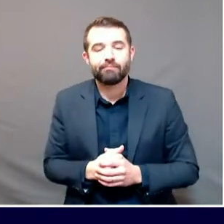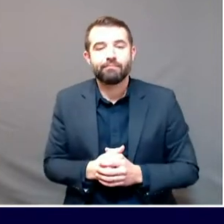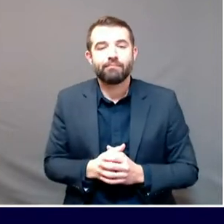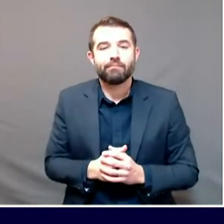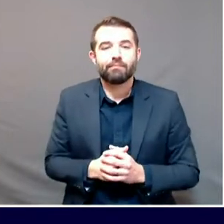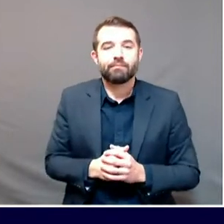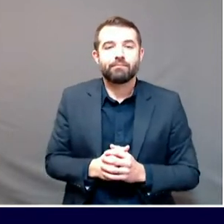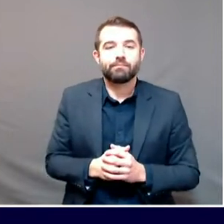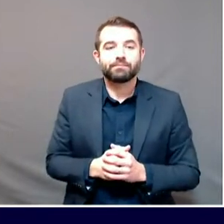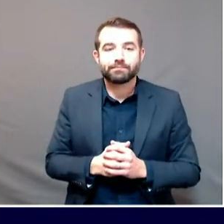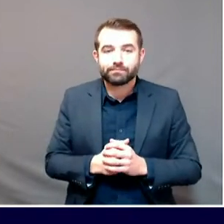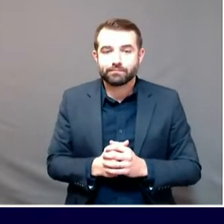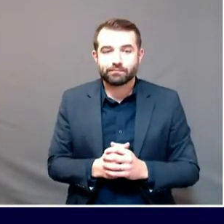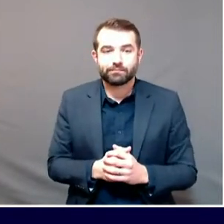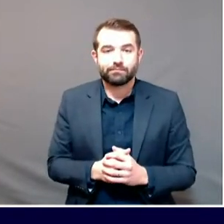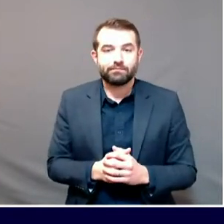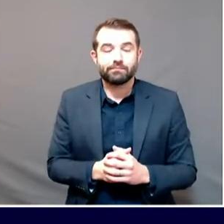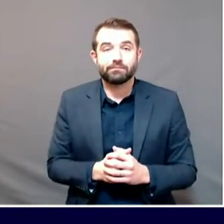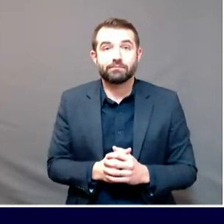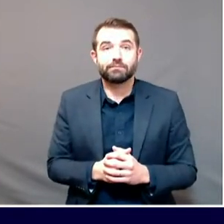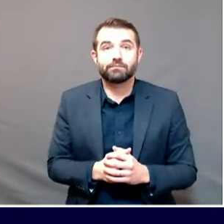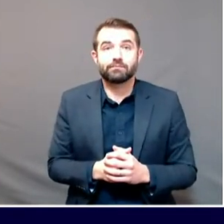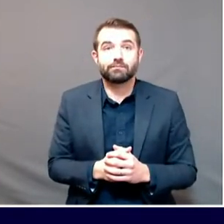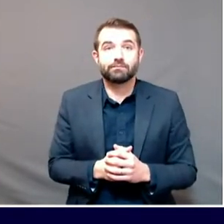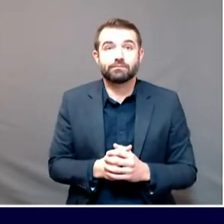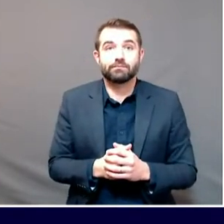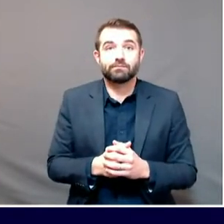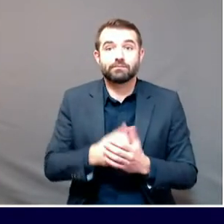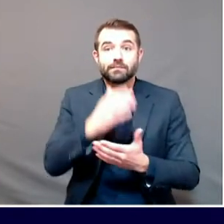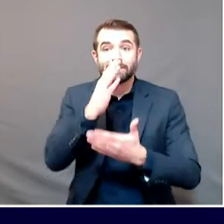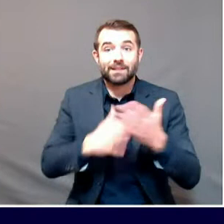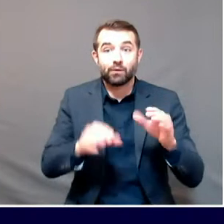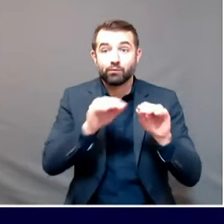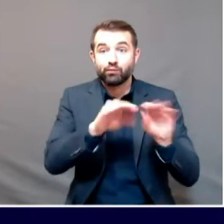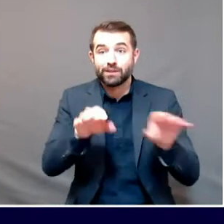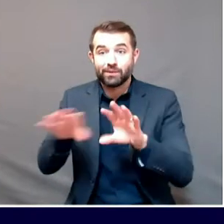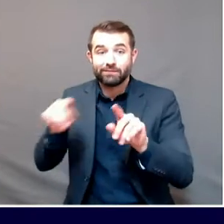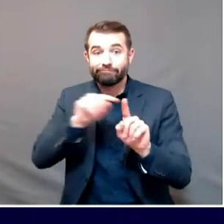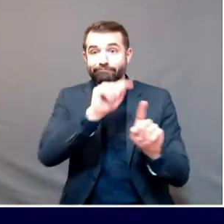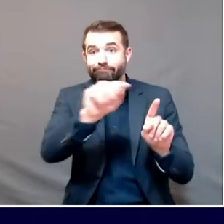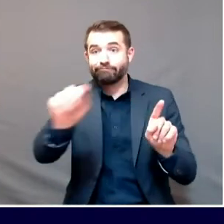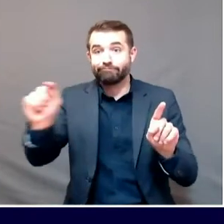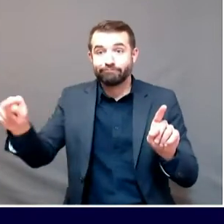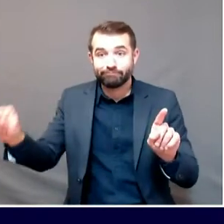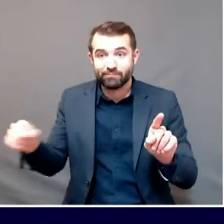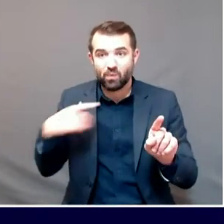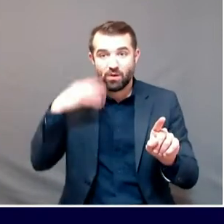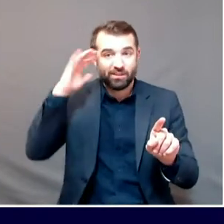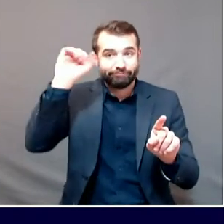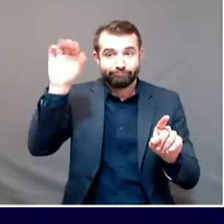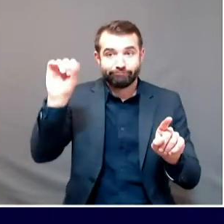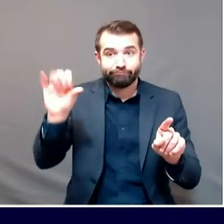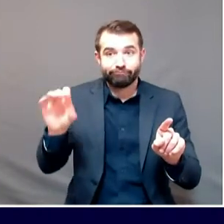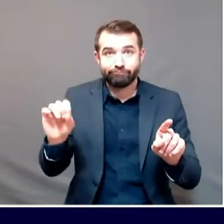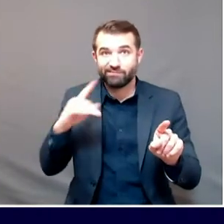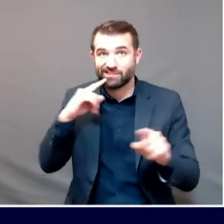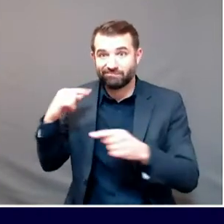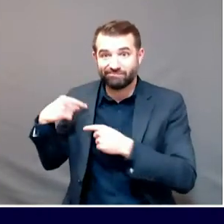I'd like to take a second now to turn to some outbreaks that Maine CDC has opened in recent days.